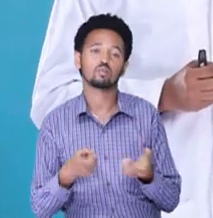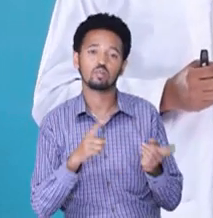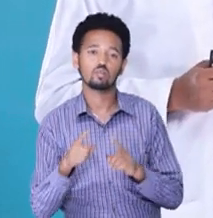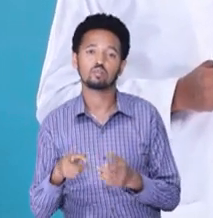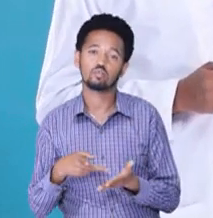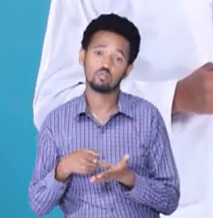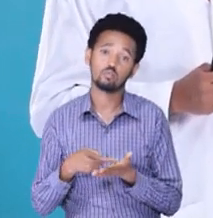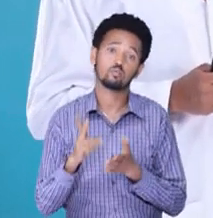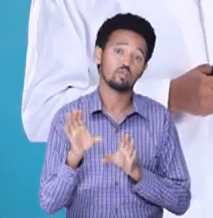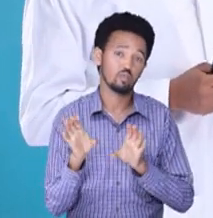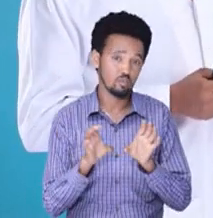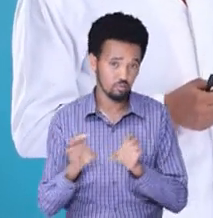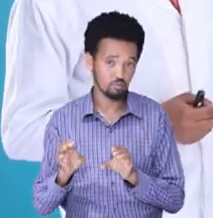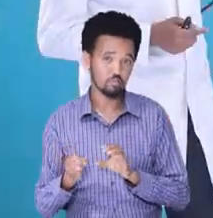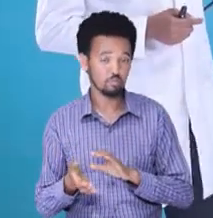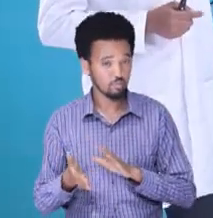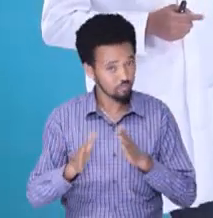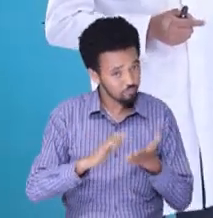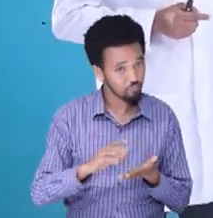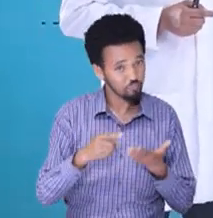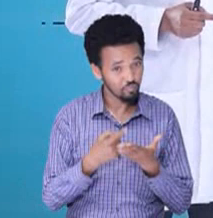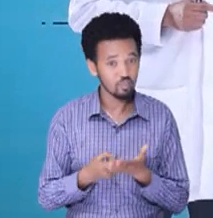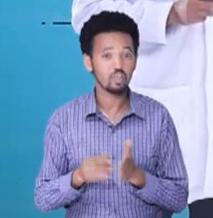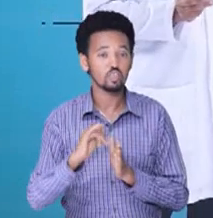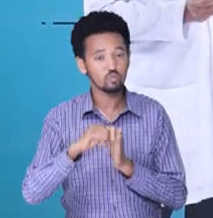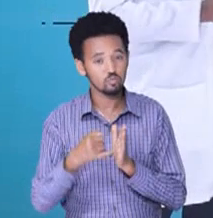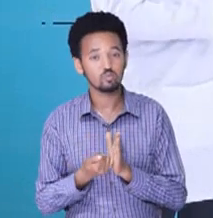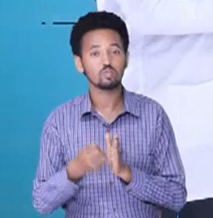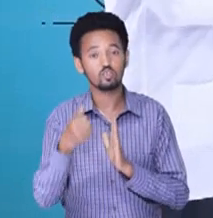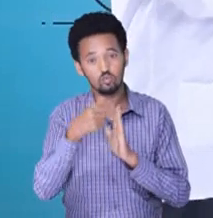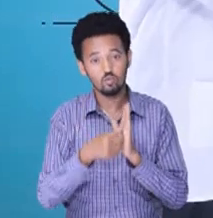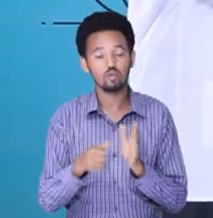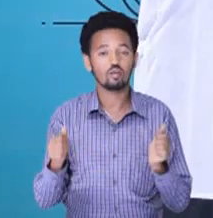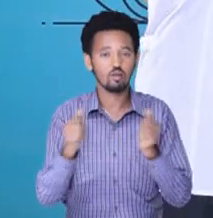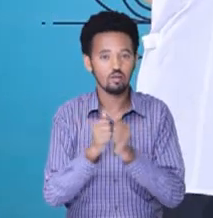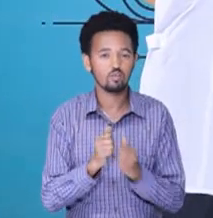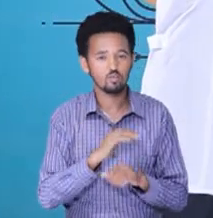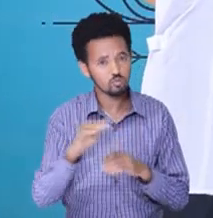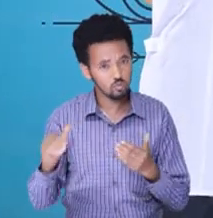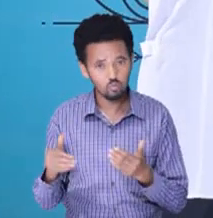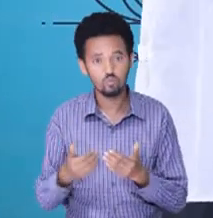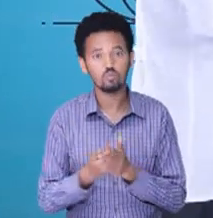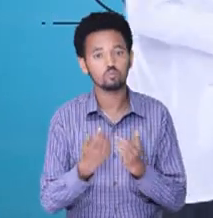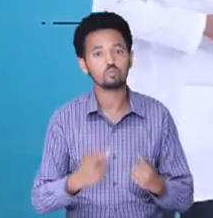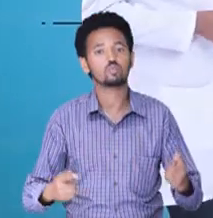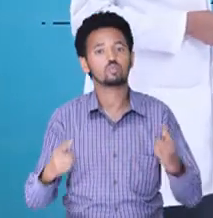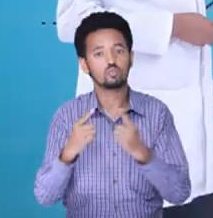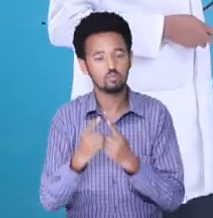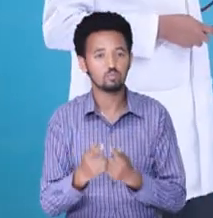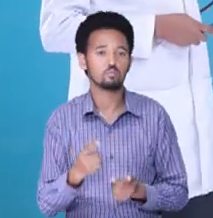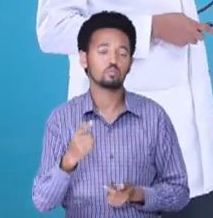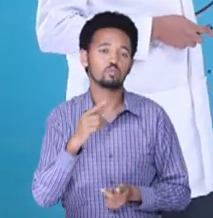tax exemption. The events of July and August ended the old regime of France. It